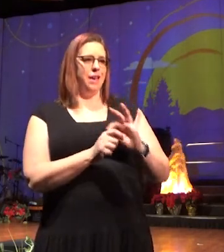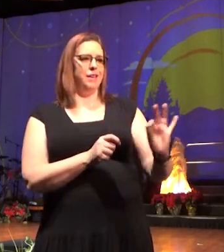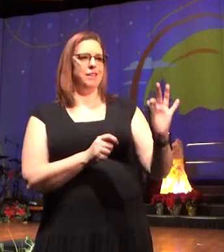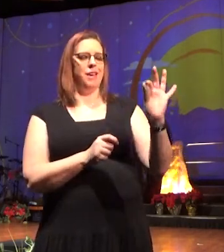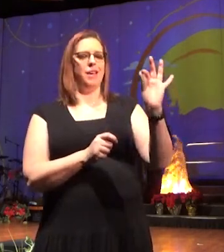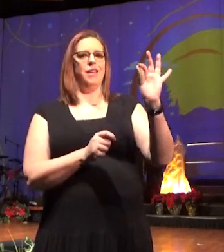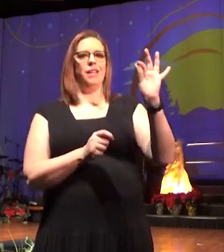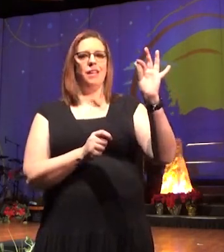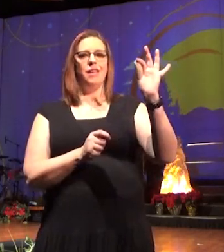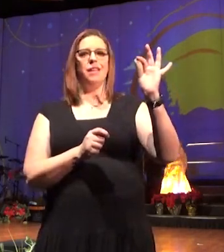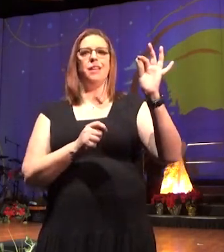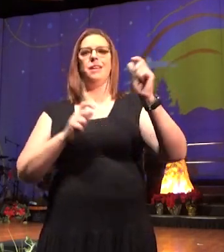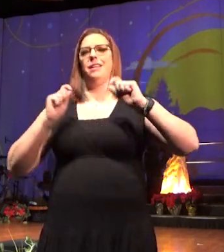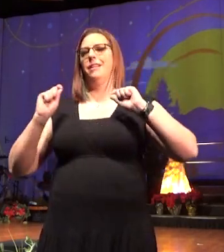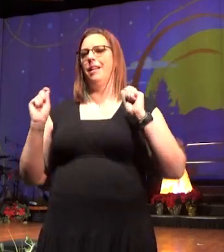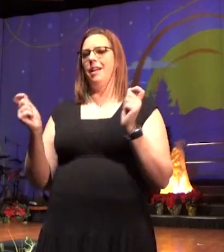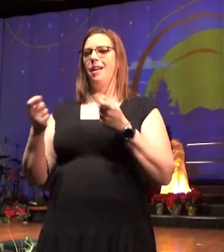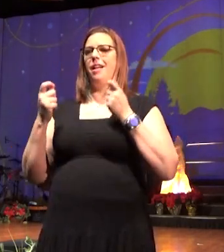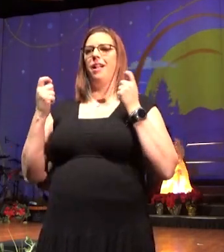Oh yeah, yeah.